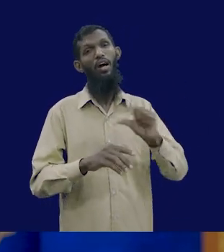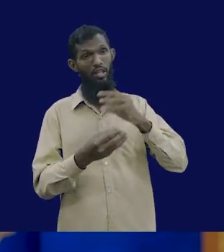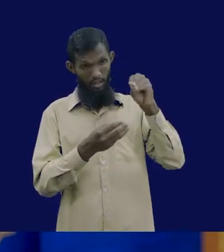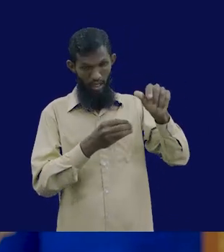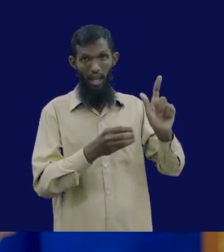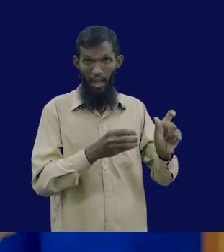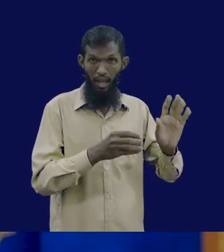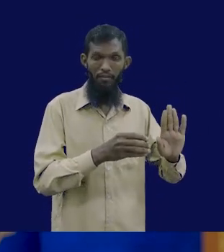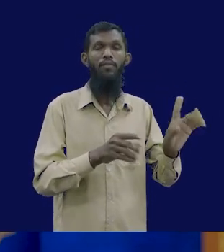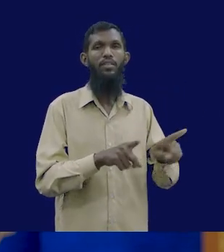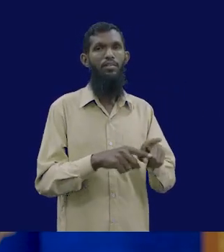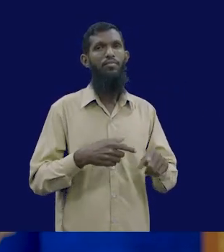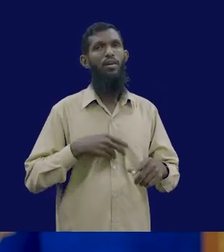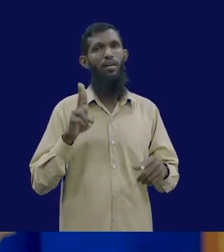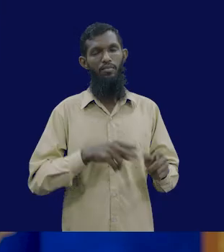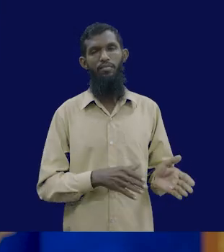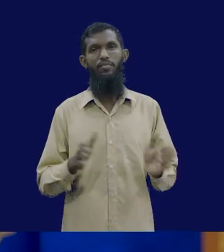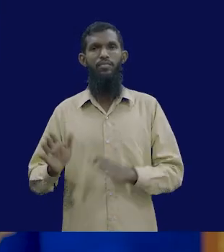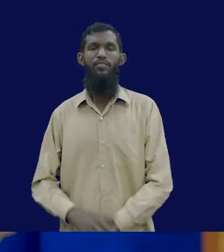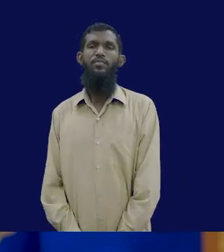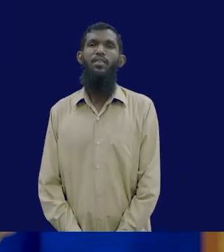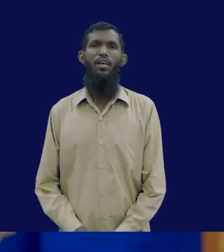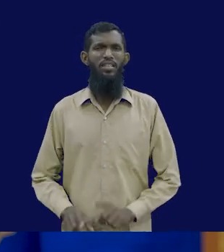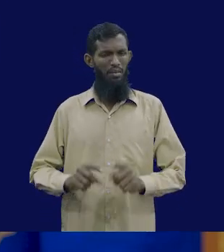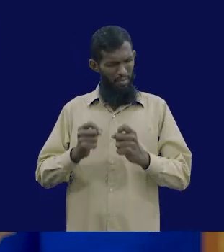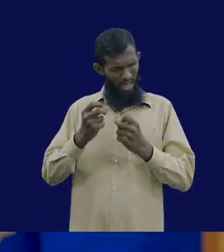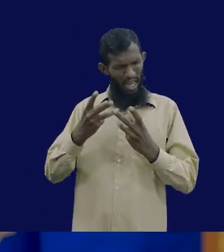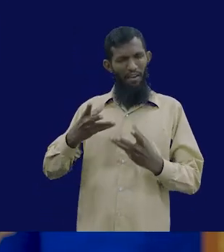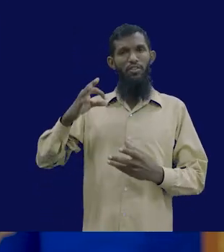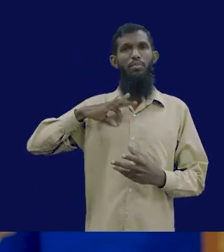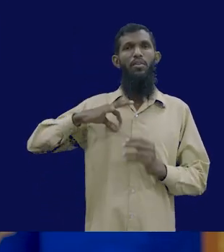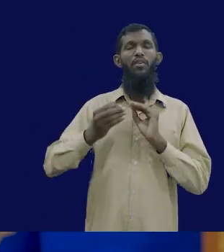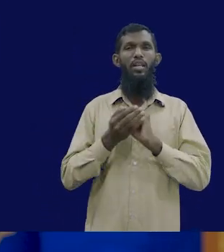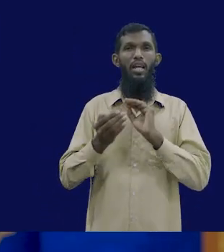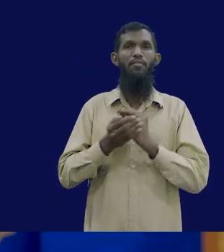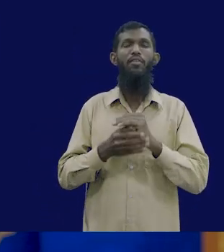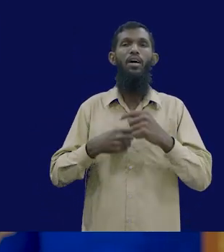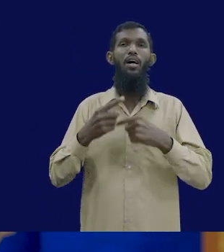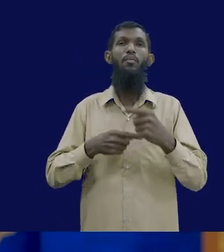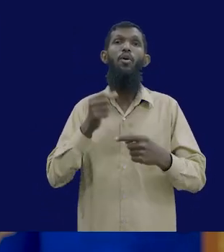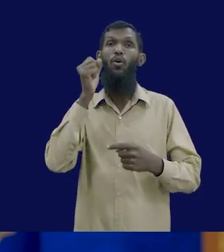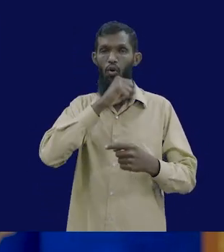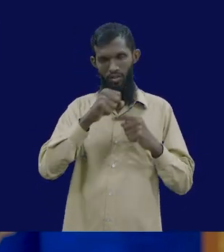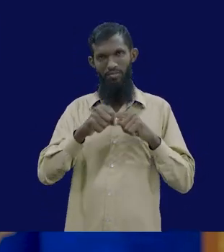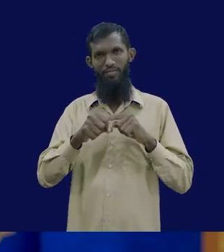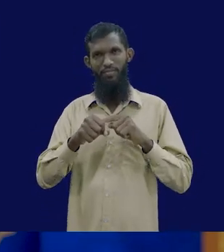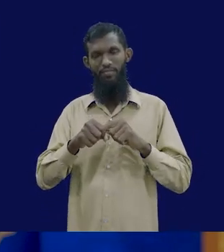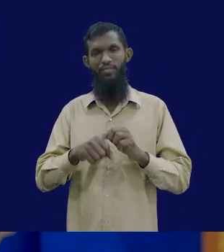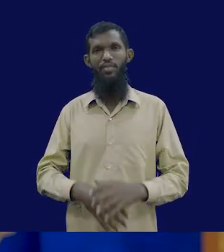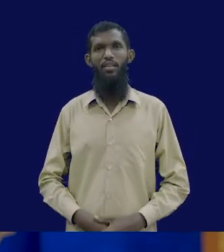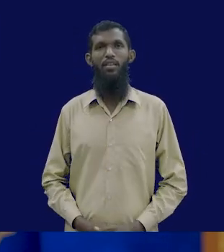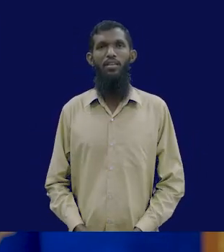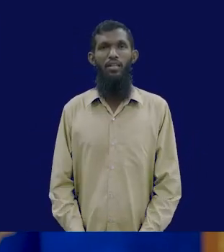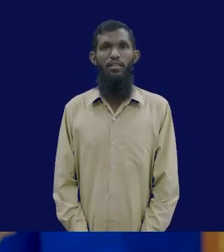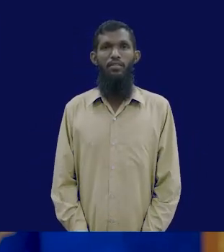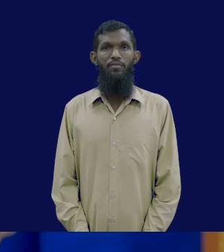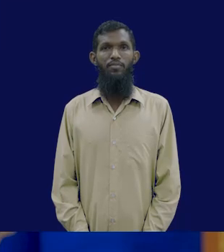Quran and the Sunnah have come with. Among these are that Allah subhanahu wa ta'ala attributed the